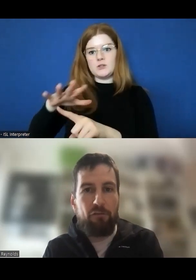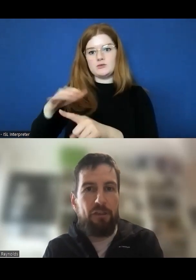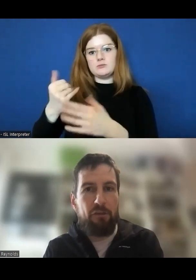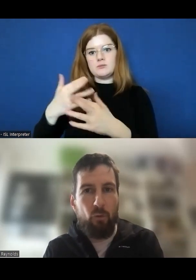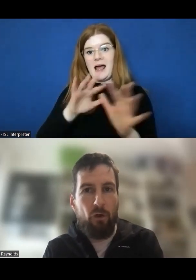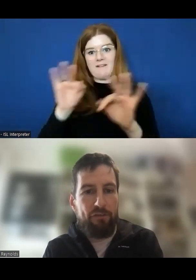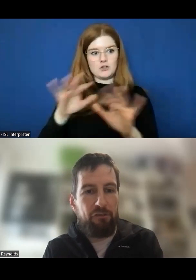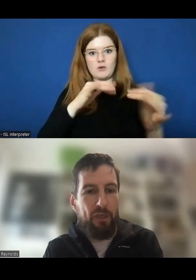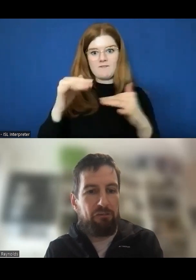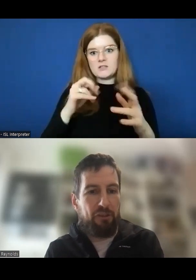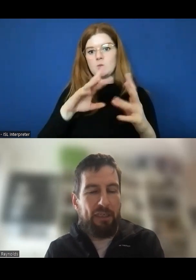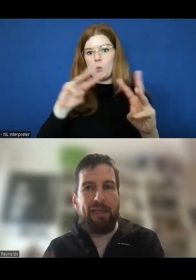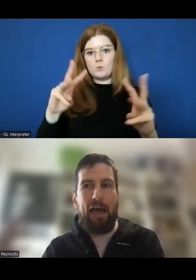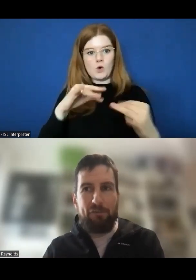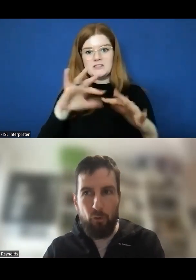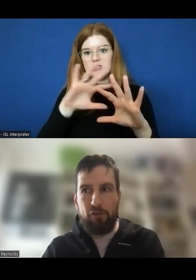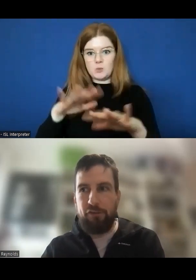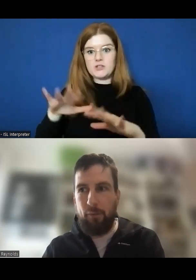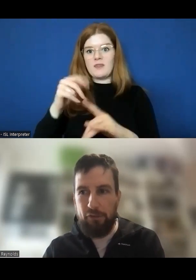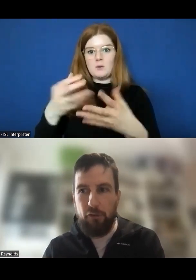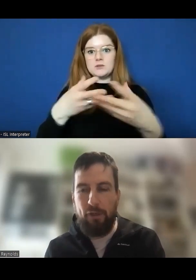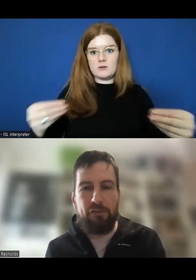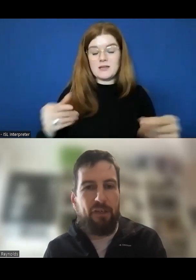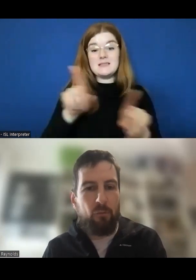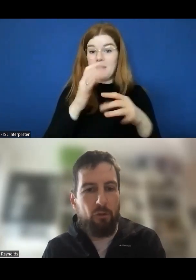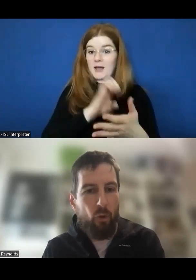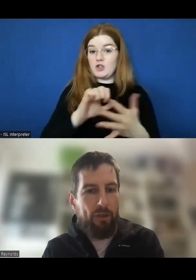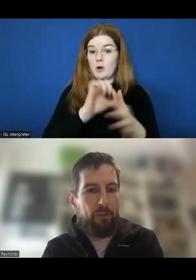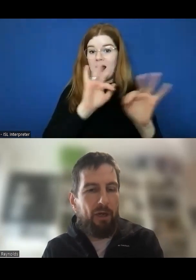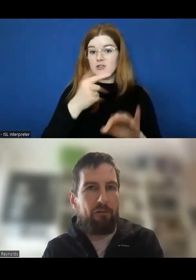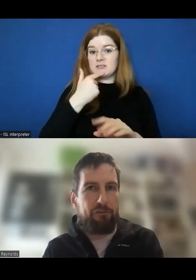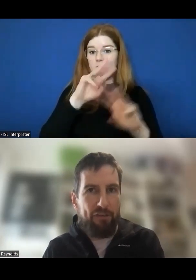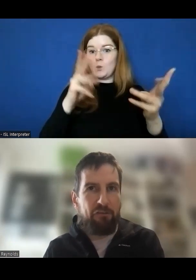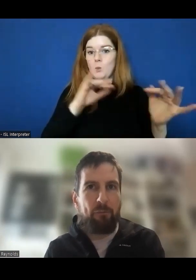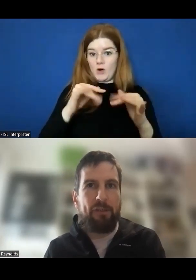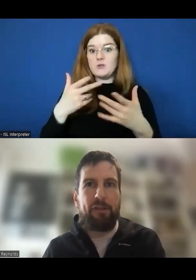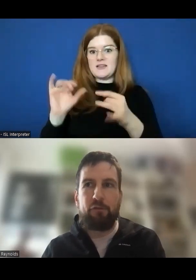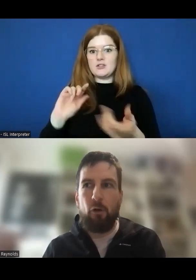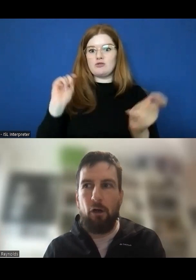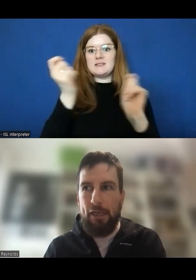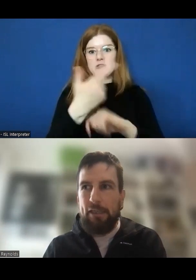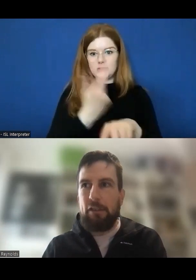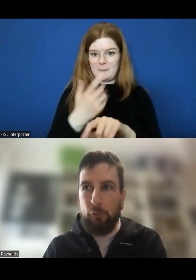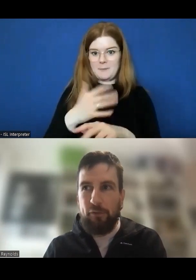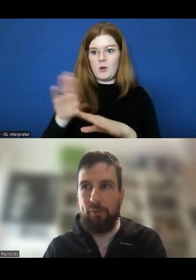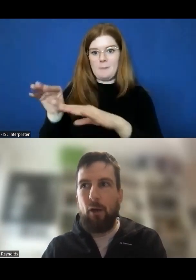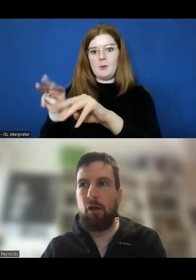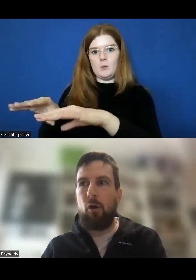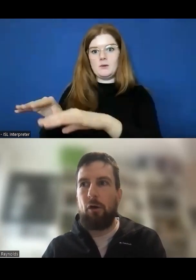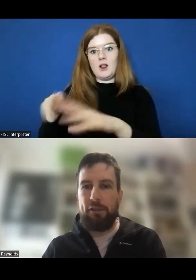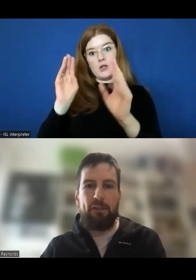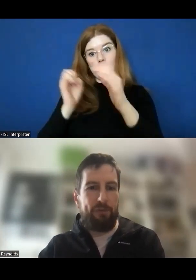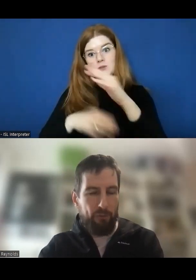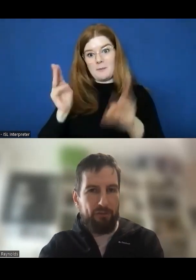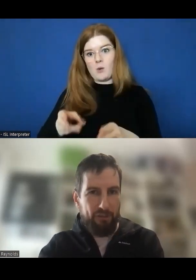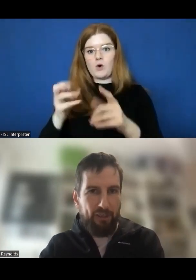a conflict or a war situation, as it was, for example, in Europe after the Second World War, that you have a transition period for the losing power,